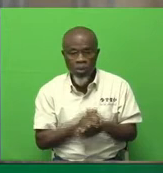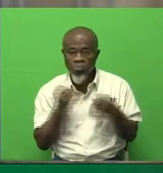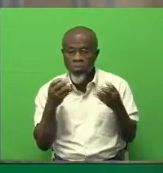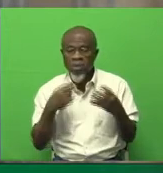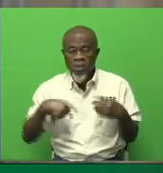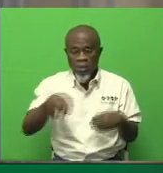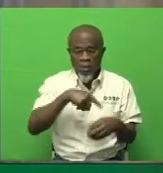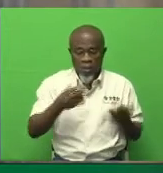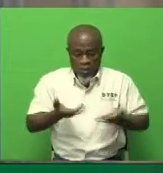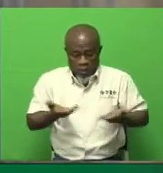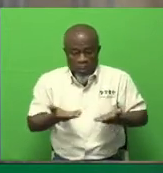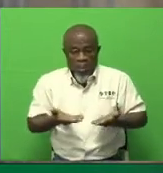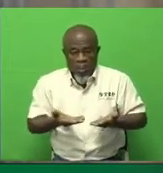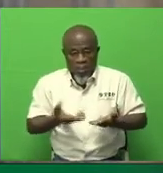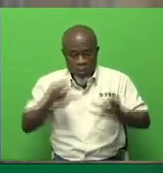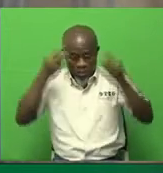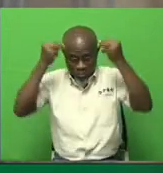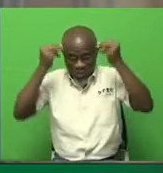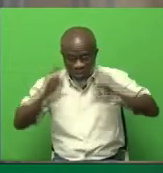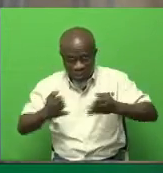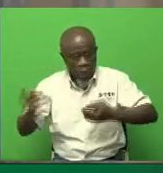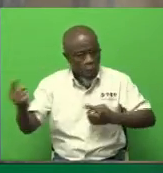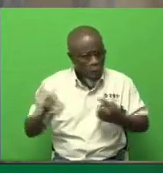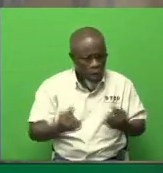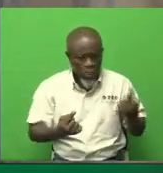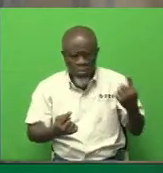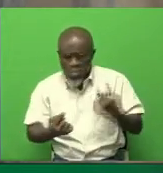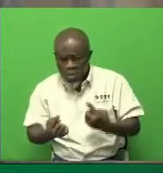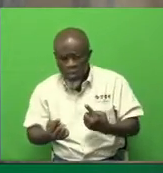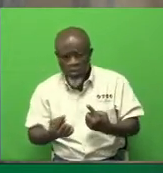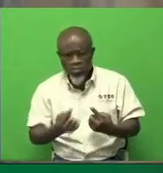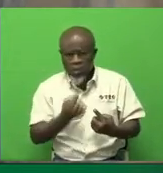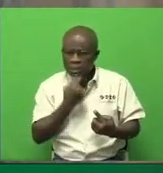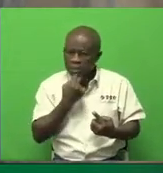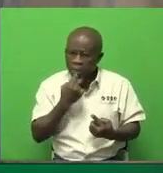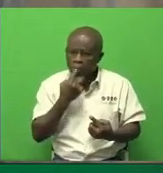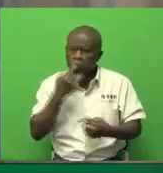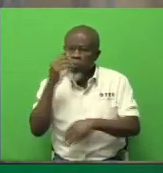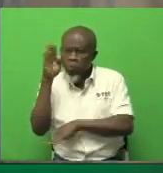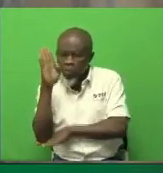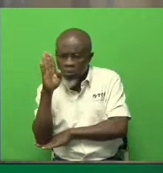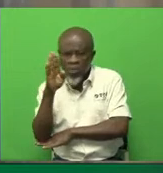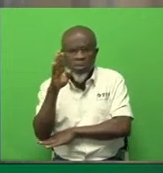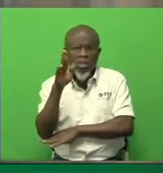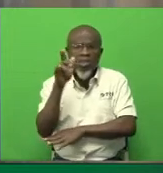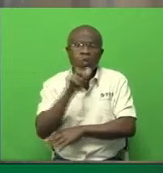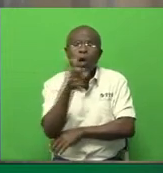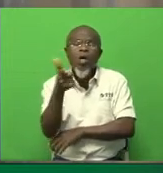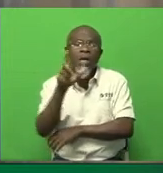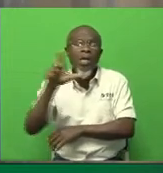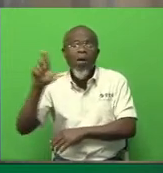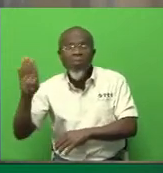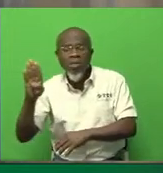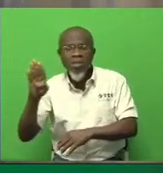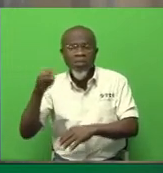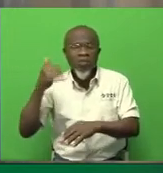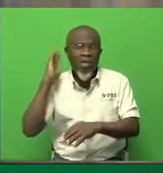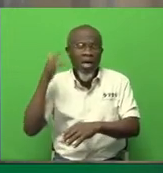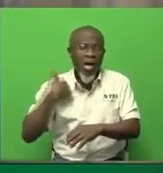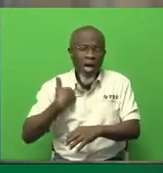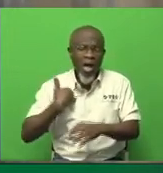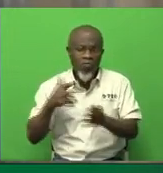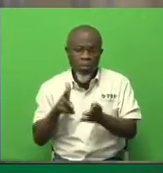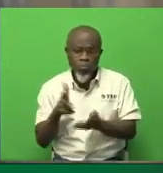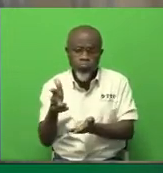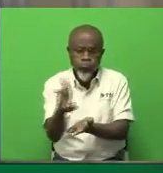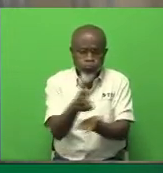remember Minister came and with its repeated broken promise of elaborate Dry Dock Ramadan and told